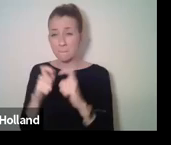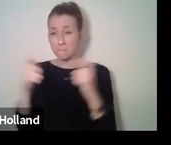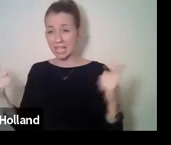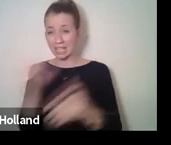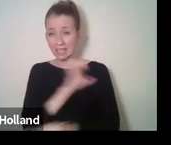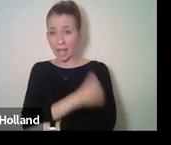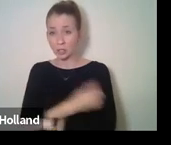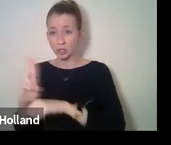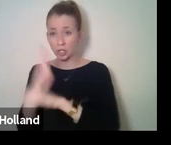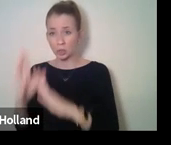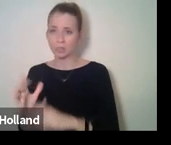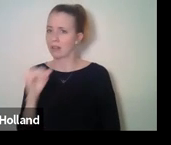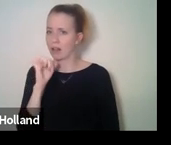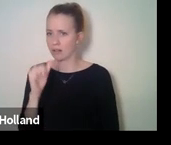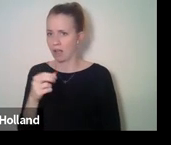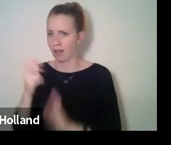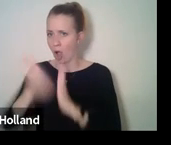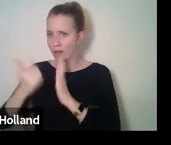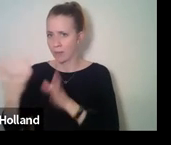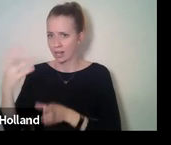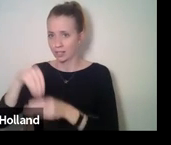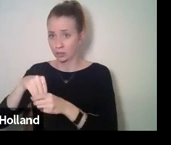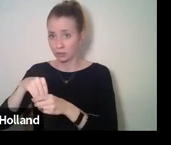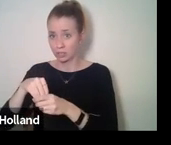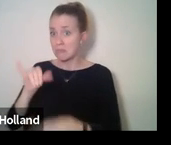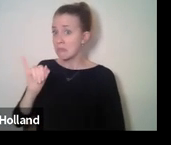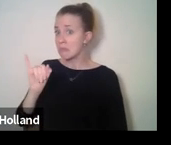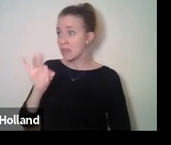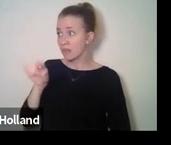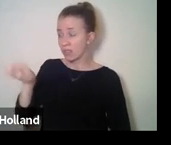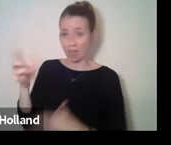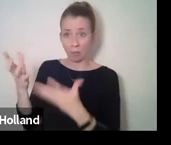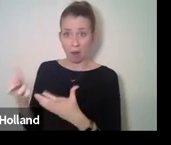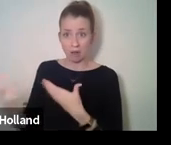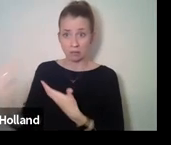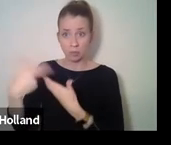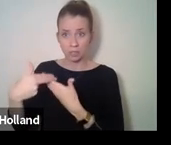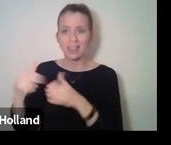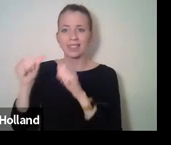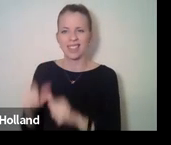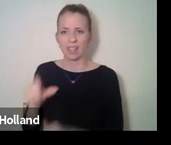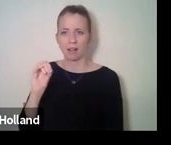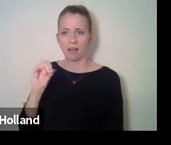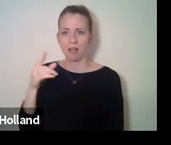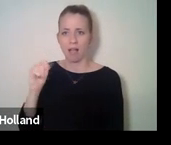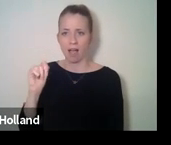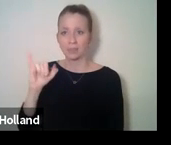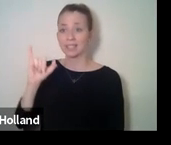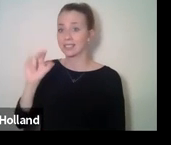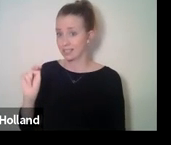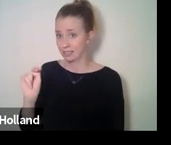not automatically included. But if they want to participate, they could opt in.